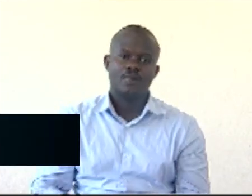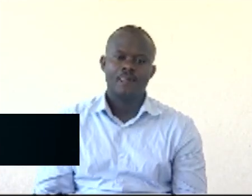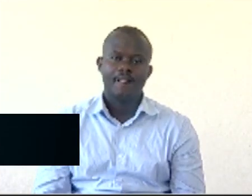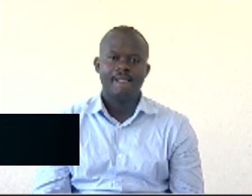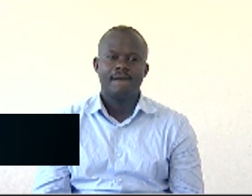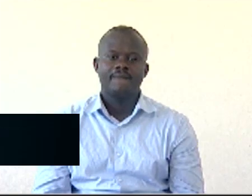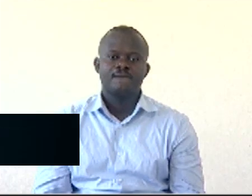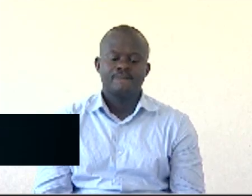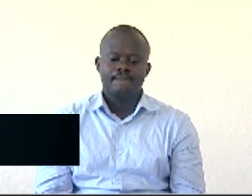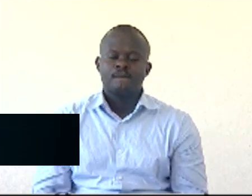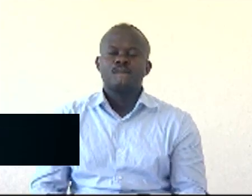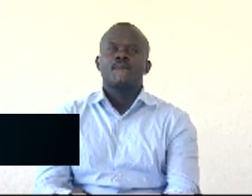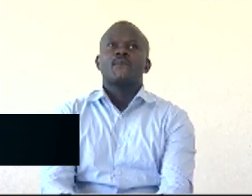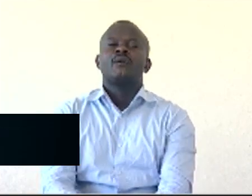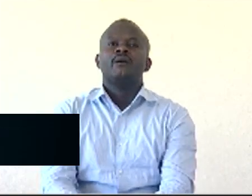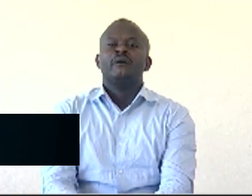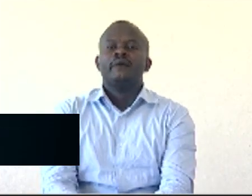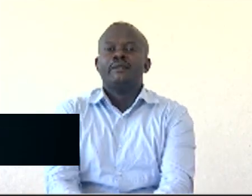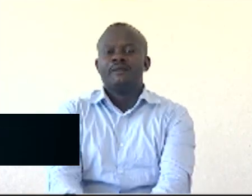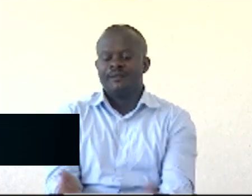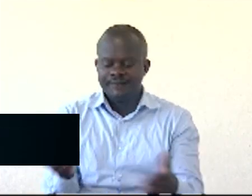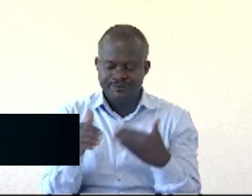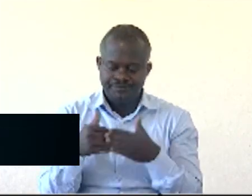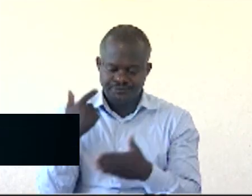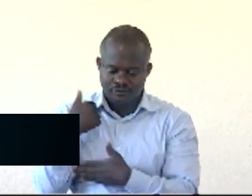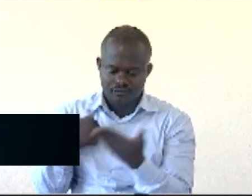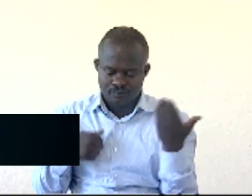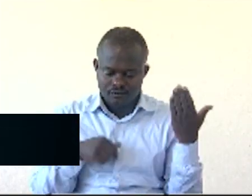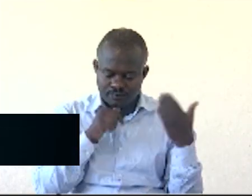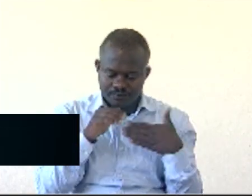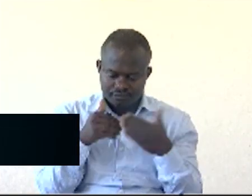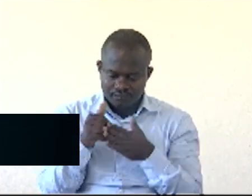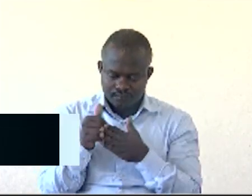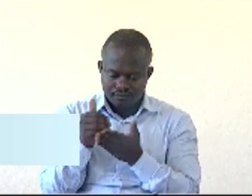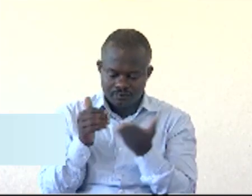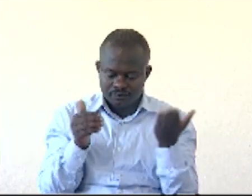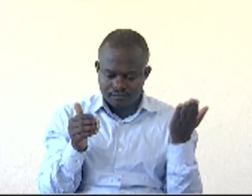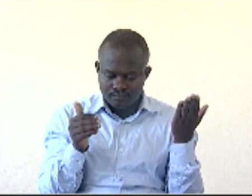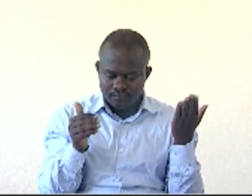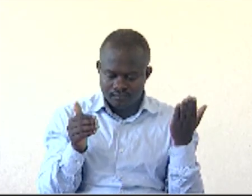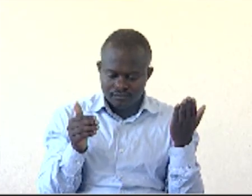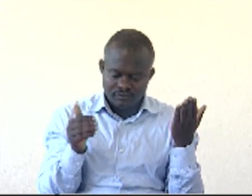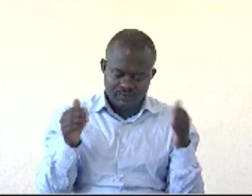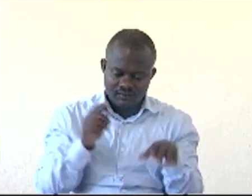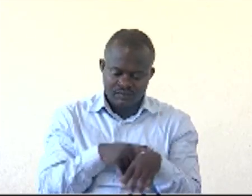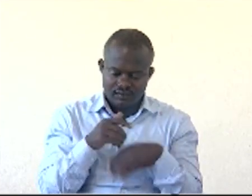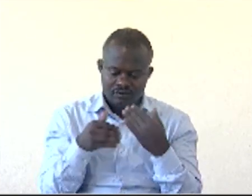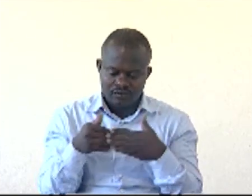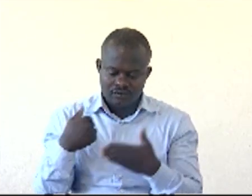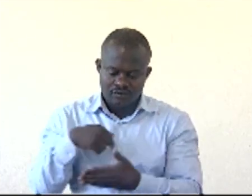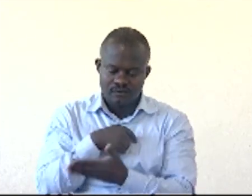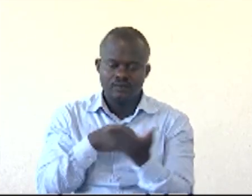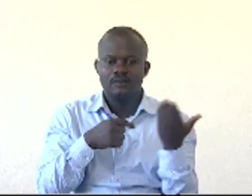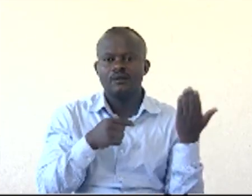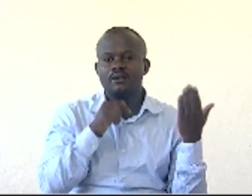mosquitoes. Wear insect repellent and long sleeve clothing when outdoors